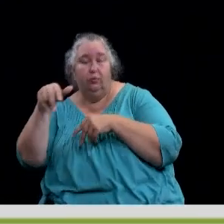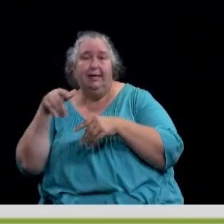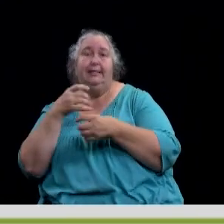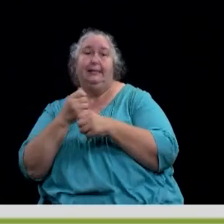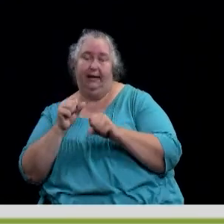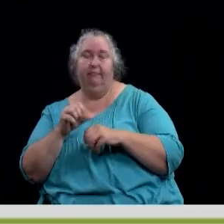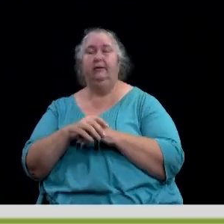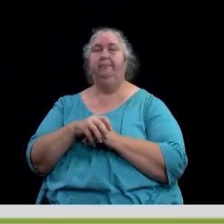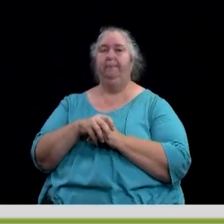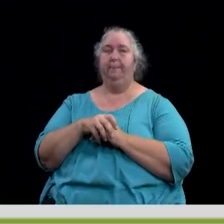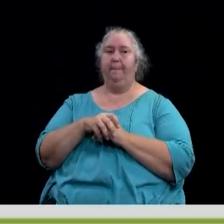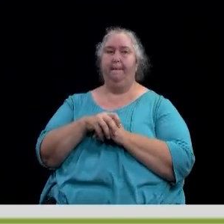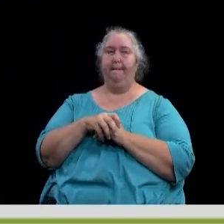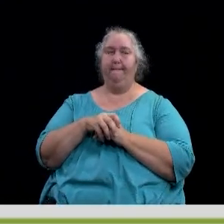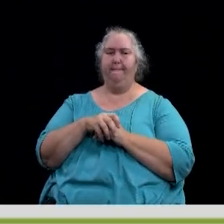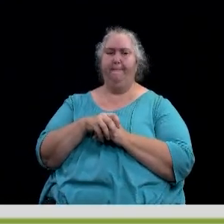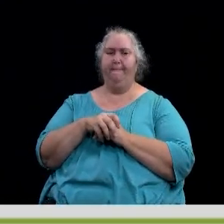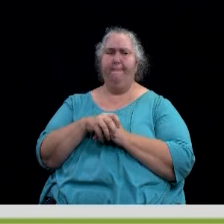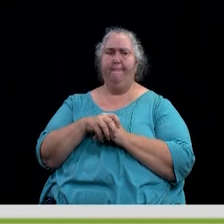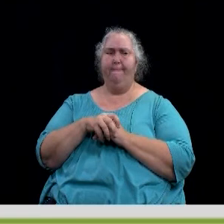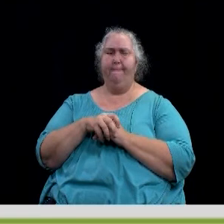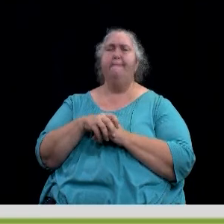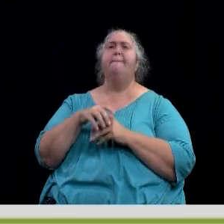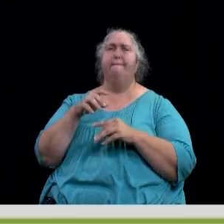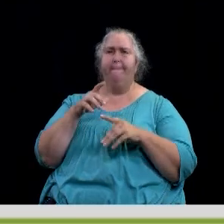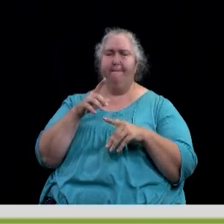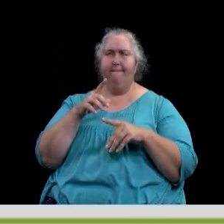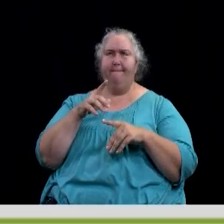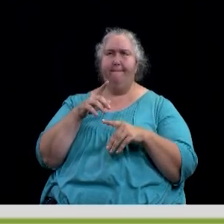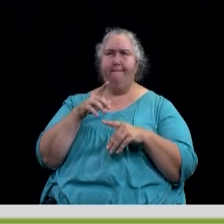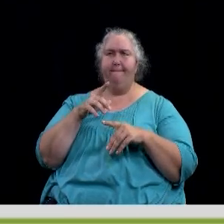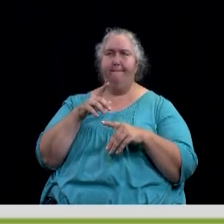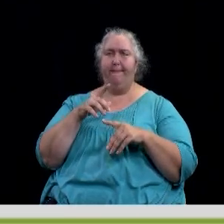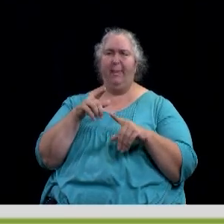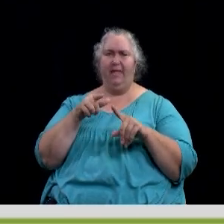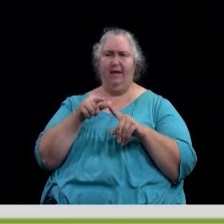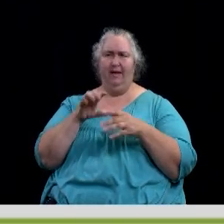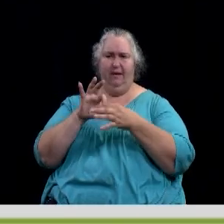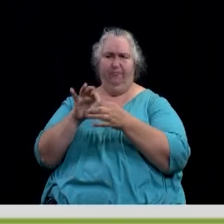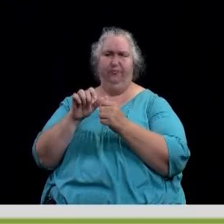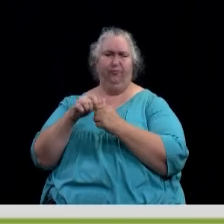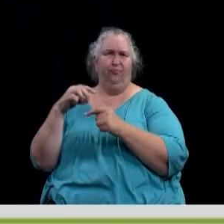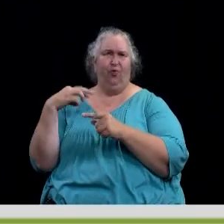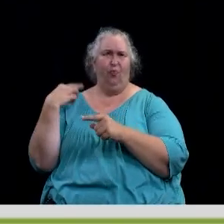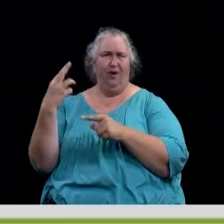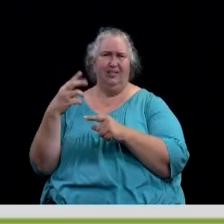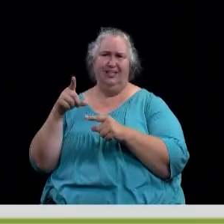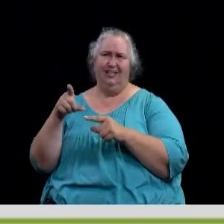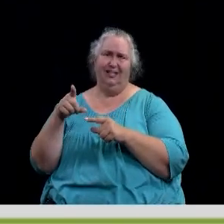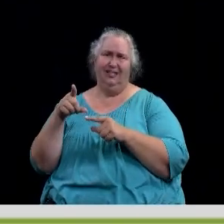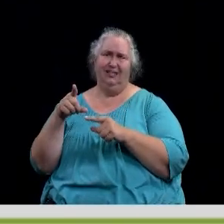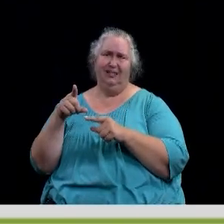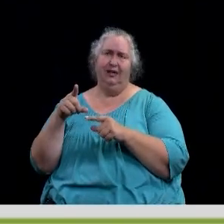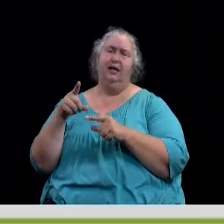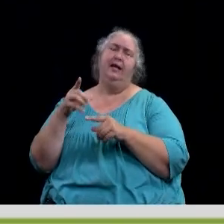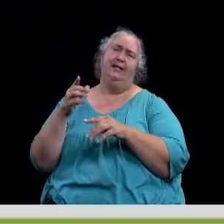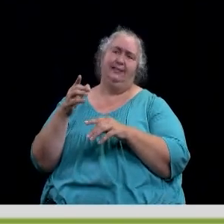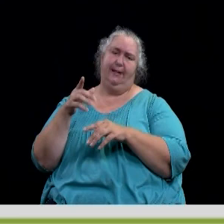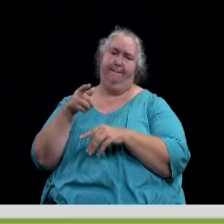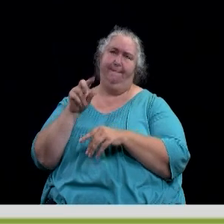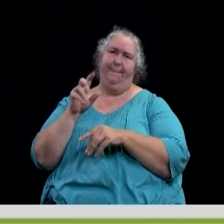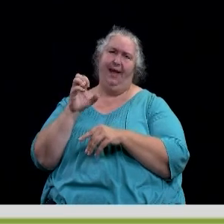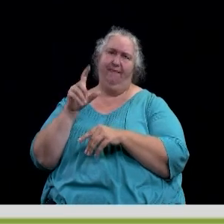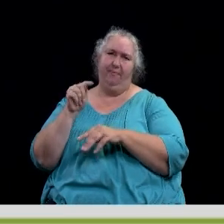The work associated with Washington Avenue is primarily related to full-width pavement rehabilitation and structural repair, and includes